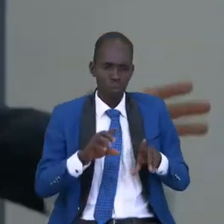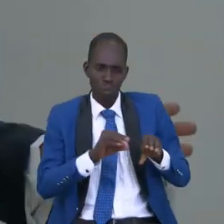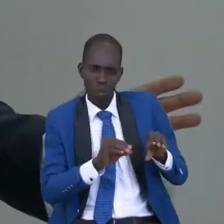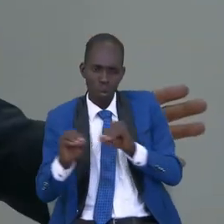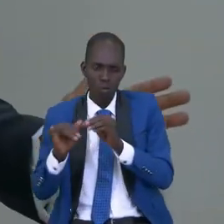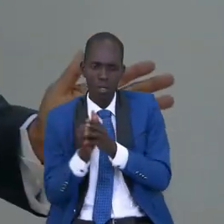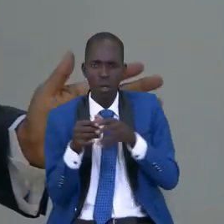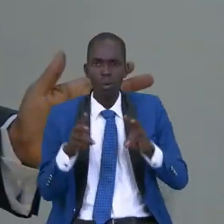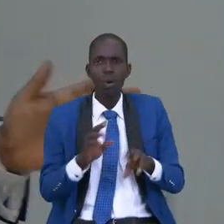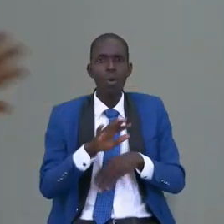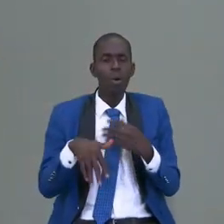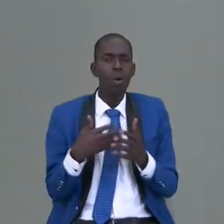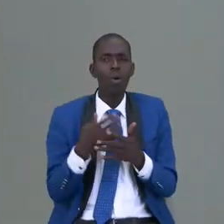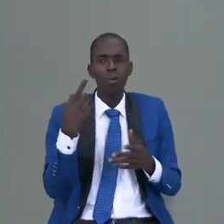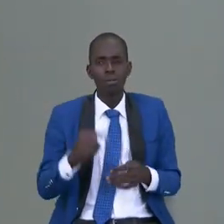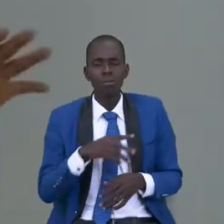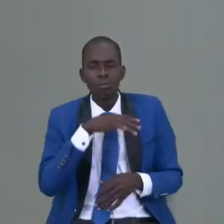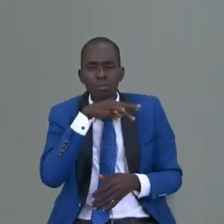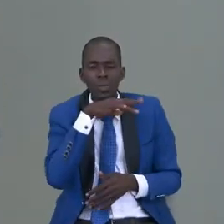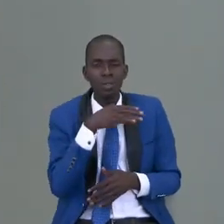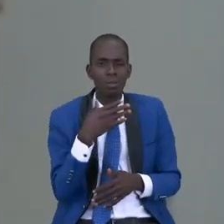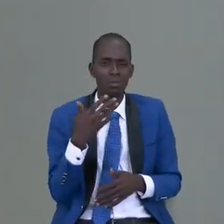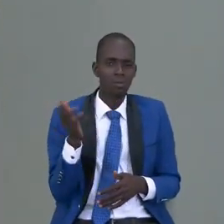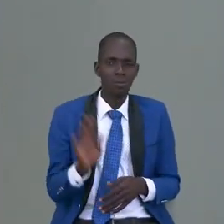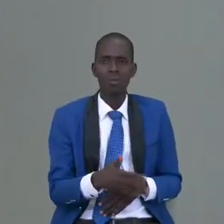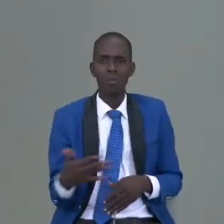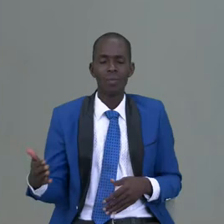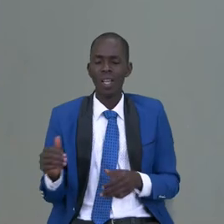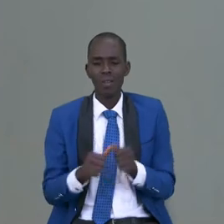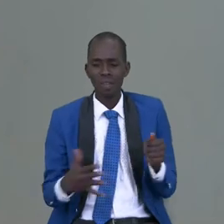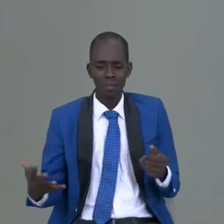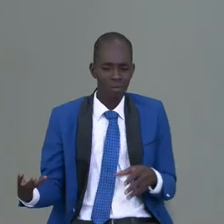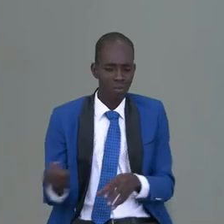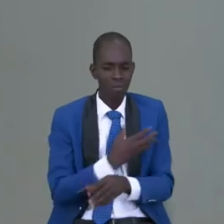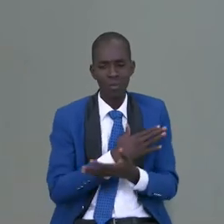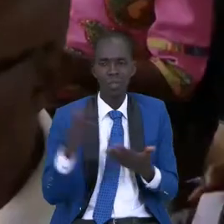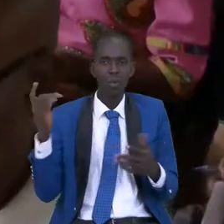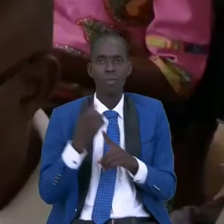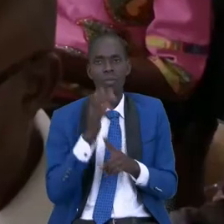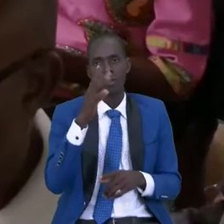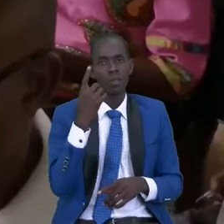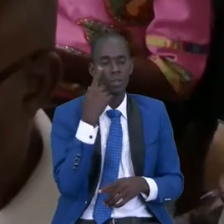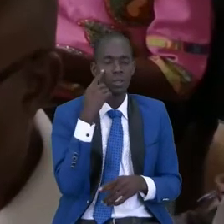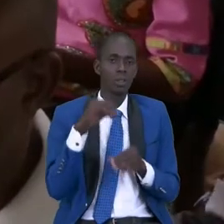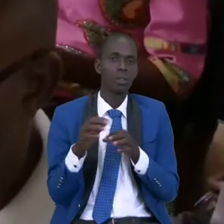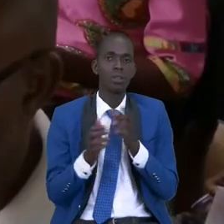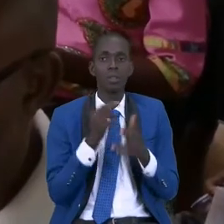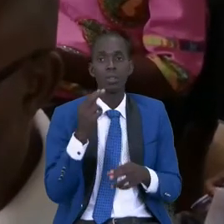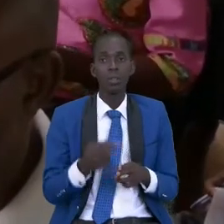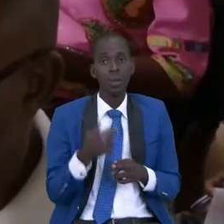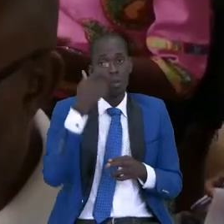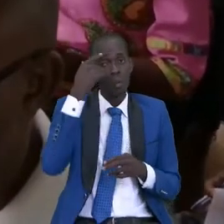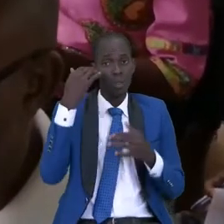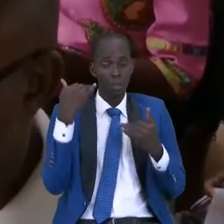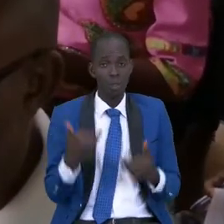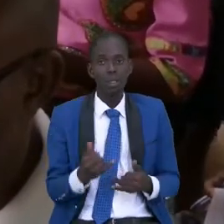the rubbish of debris, everything cleared away from your sight. Because now, being